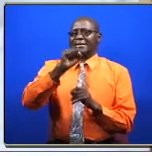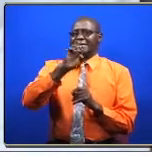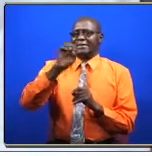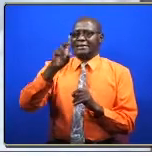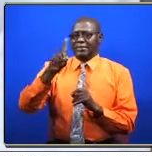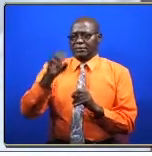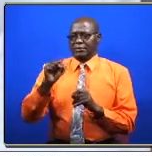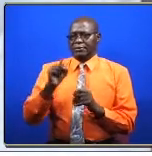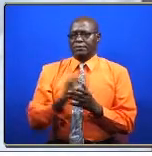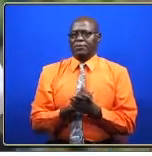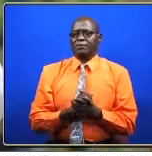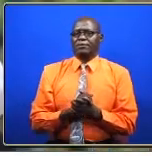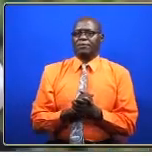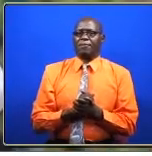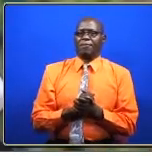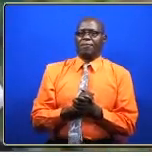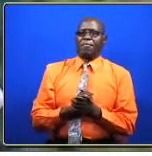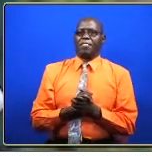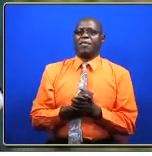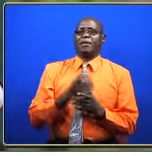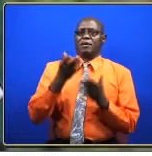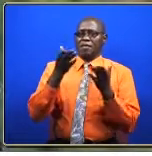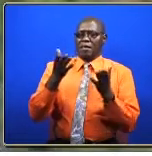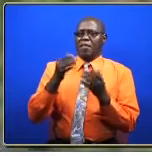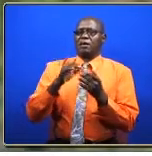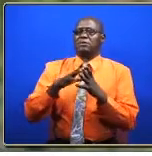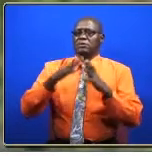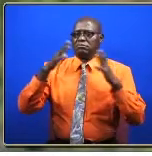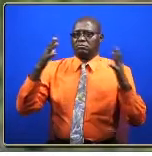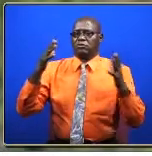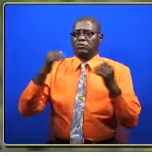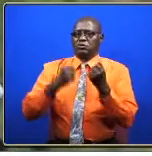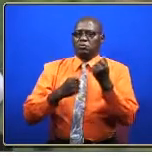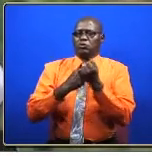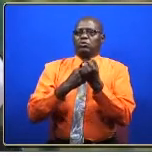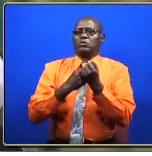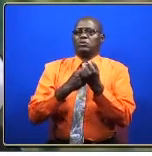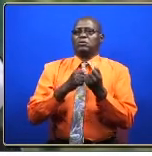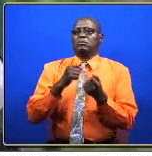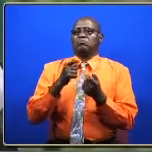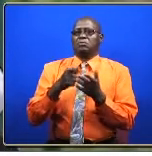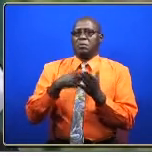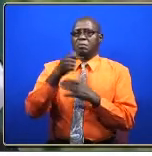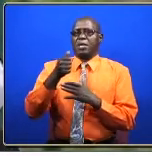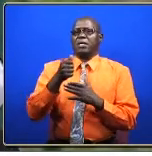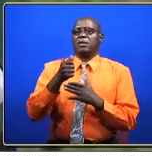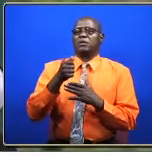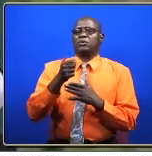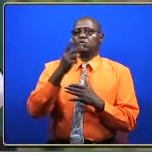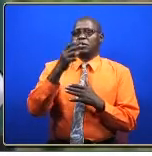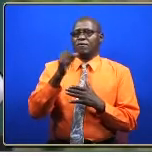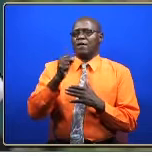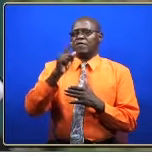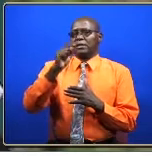the ride hailing service. They've been a wonderful supporter and have actually contributed to buying 25 tons of seed balls that will